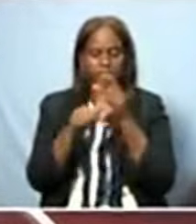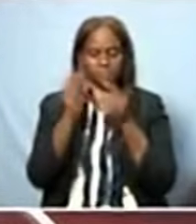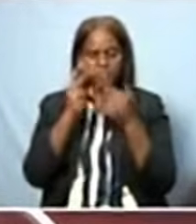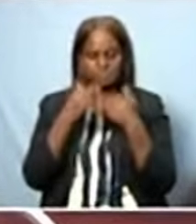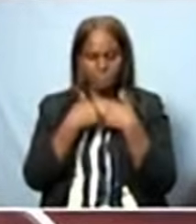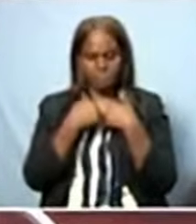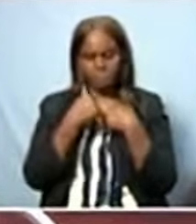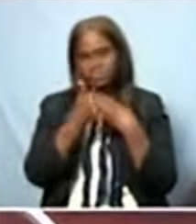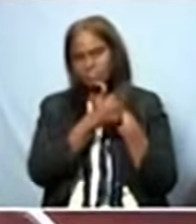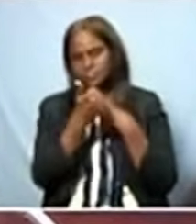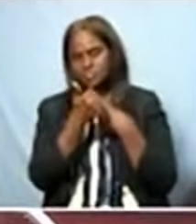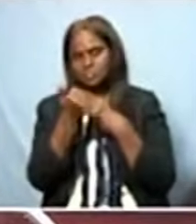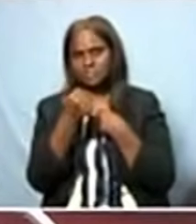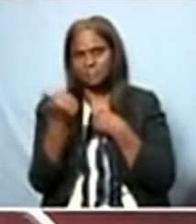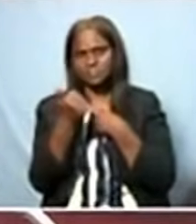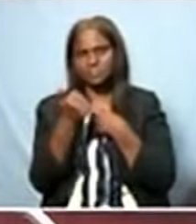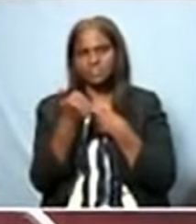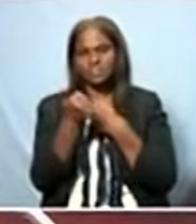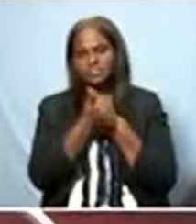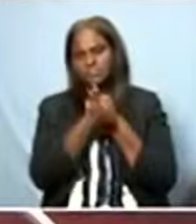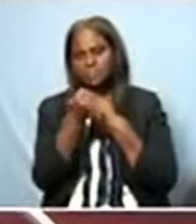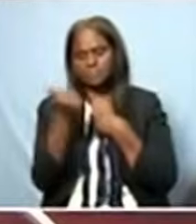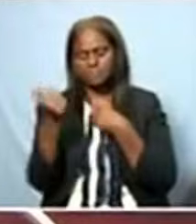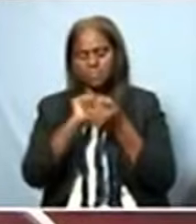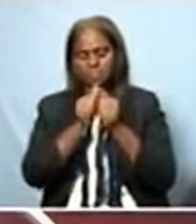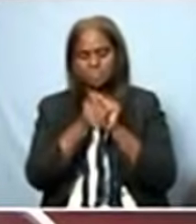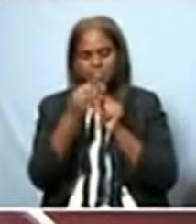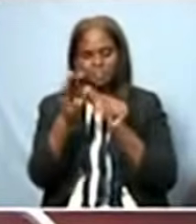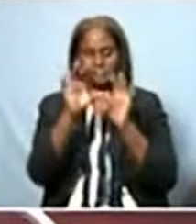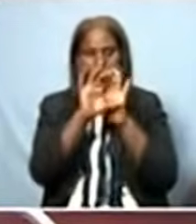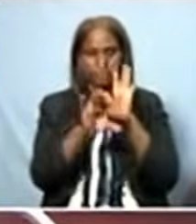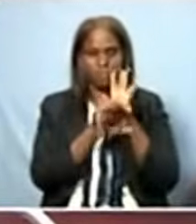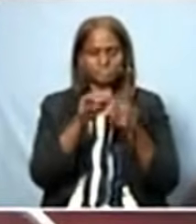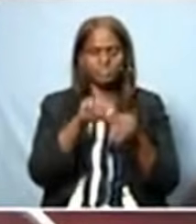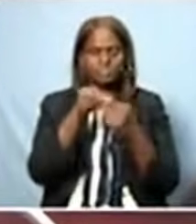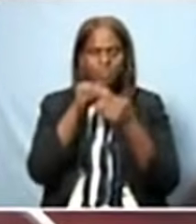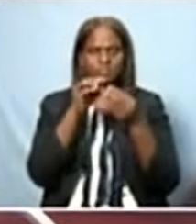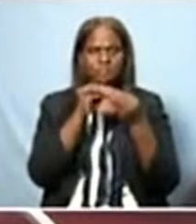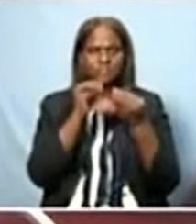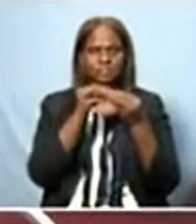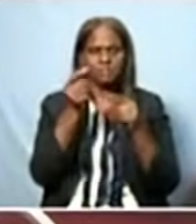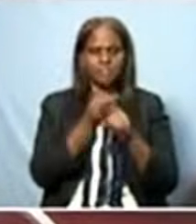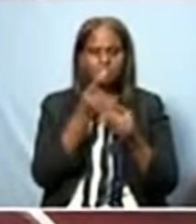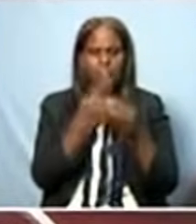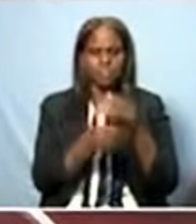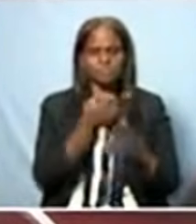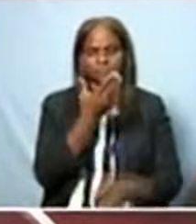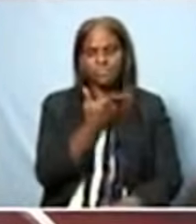affect other articles of the Constitution, especially from